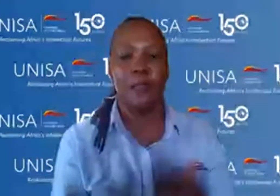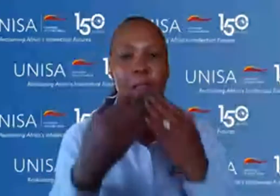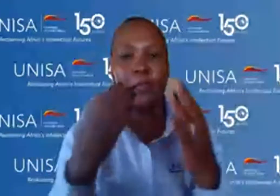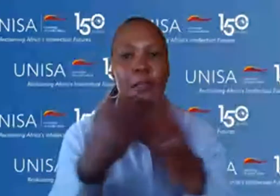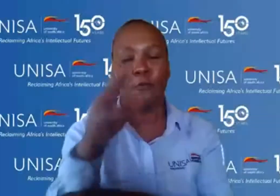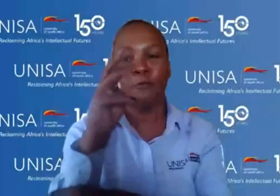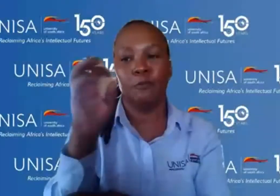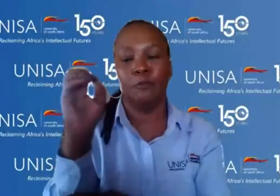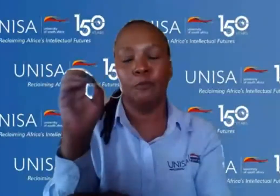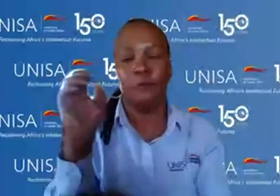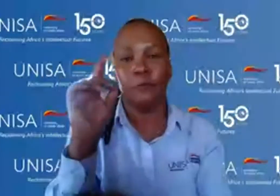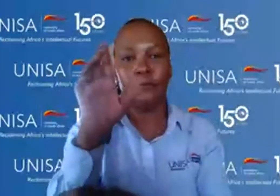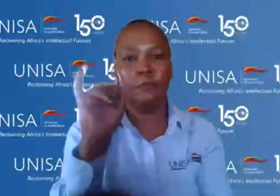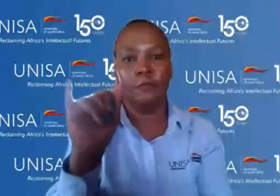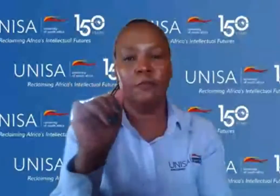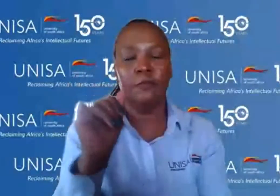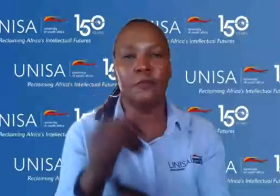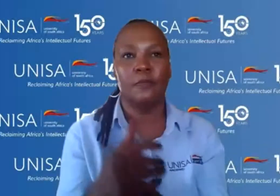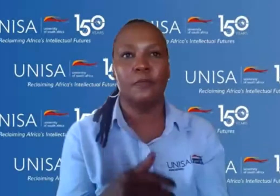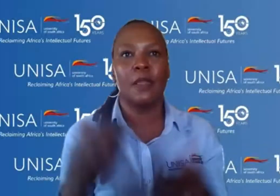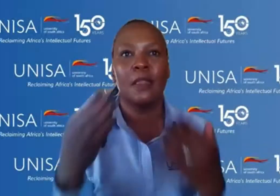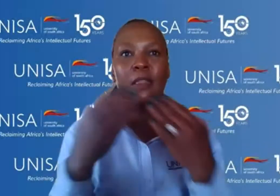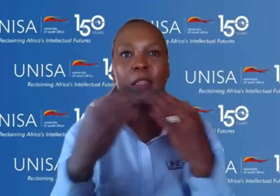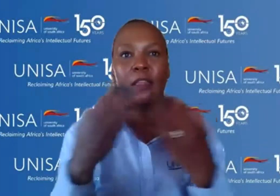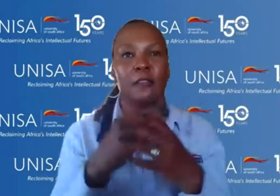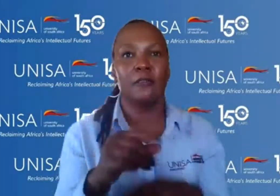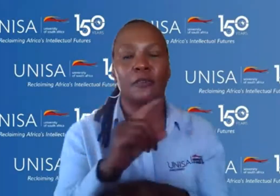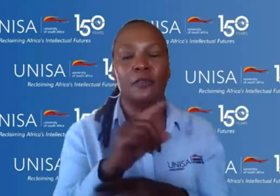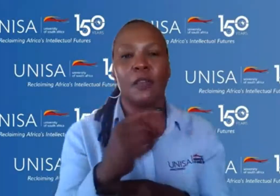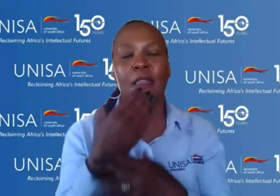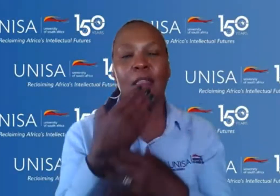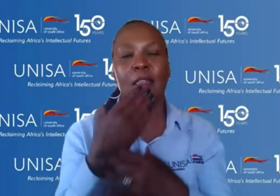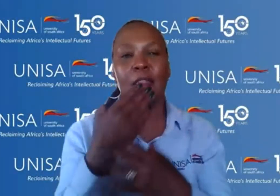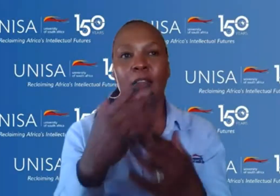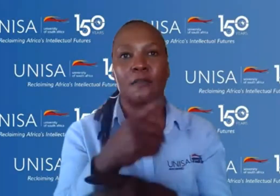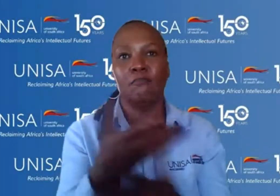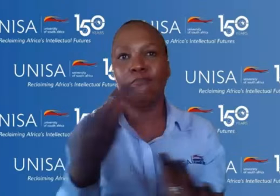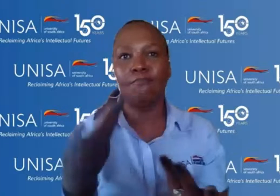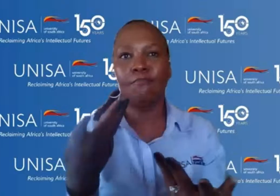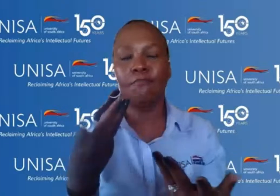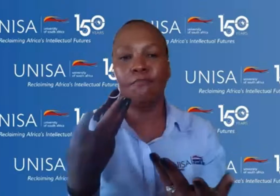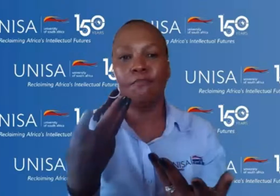for your presentation and thanks for being conscious of time.